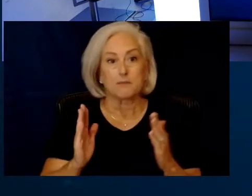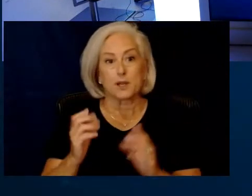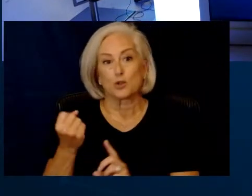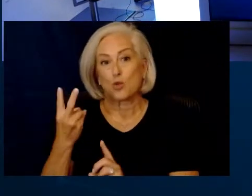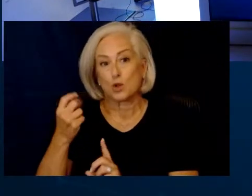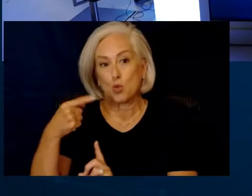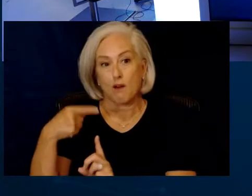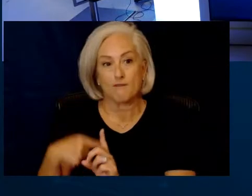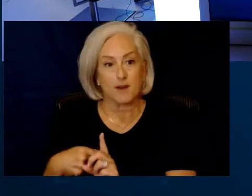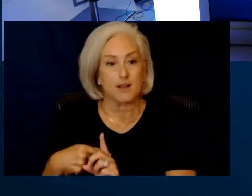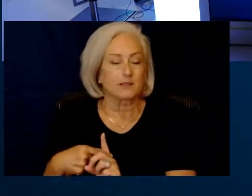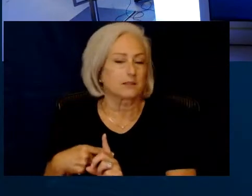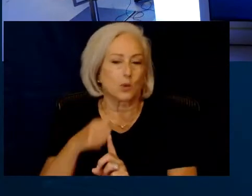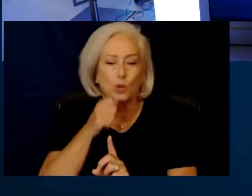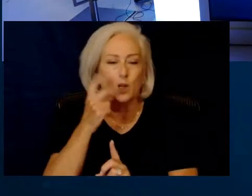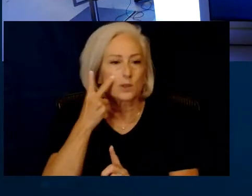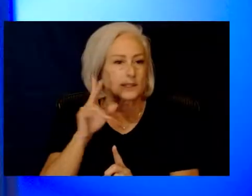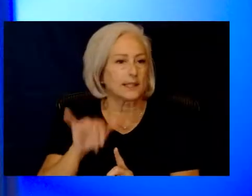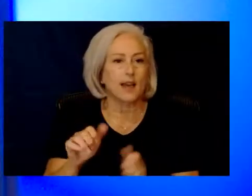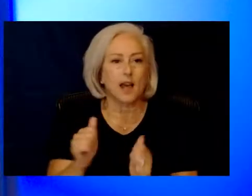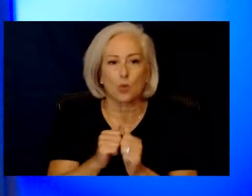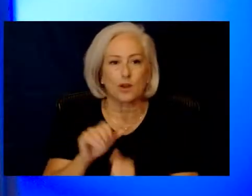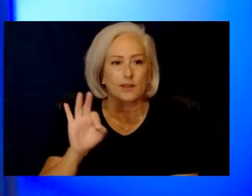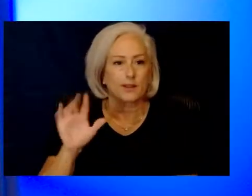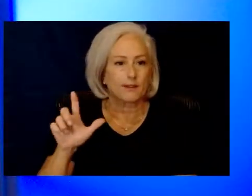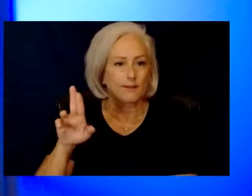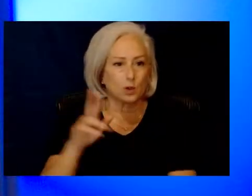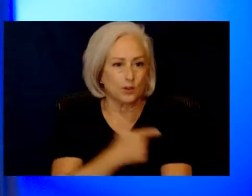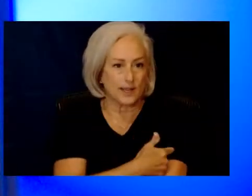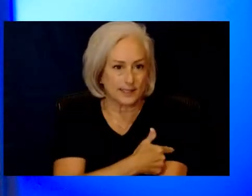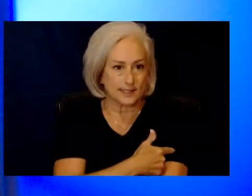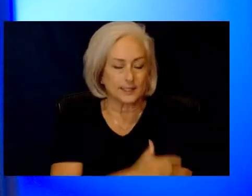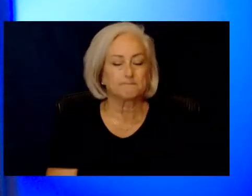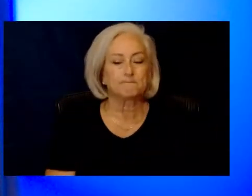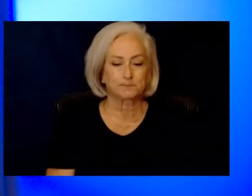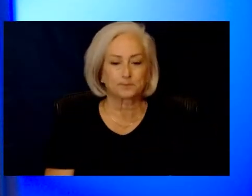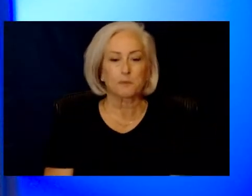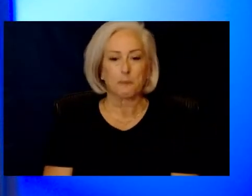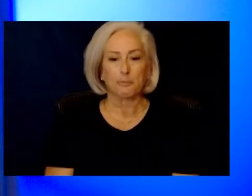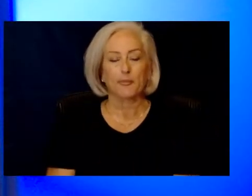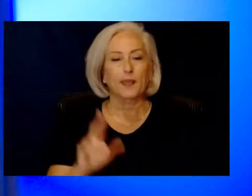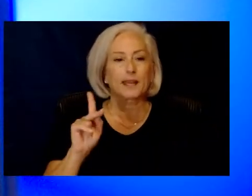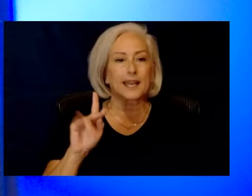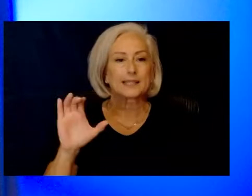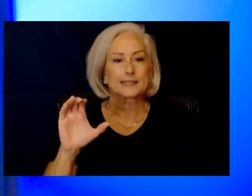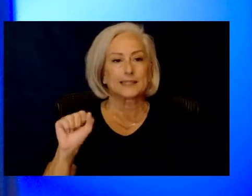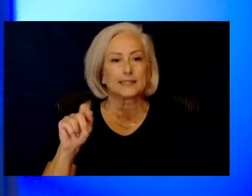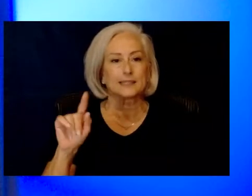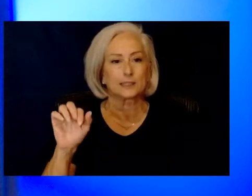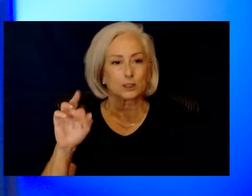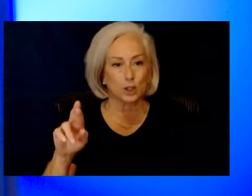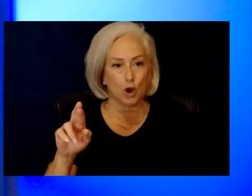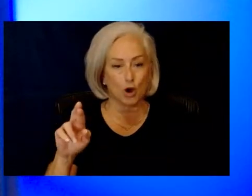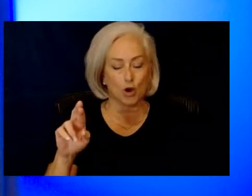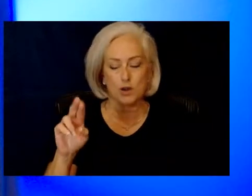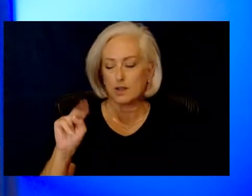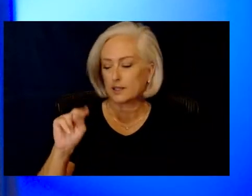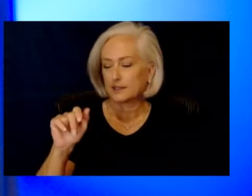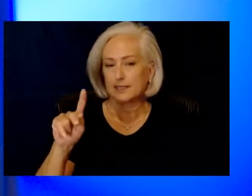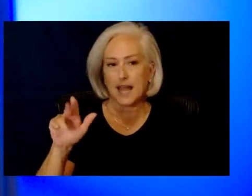influenza. Alexis, another question I hear. We have a question from the Kansas City Star. This is from reporter Natalie Wallington, who would like to